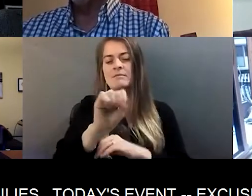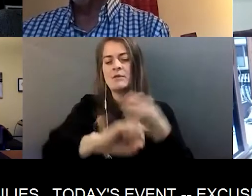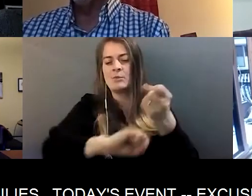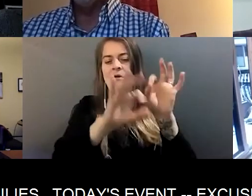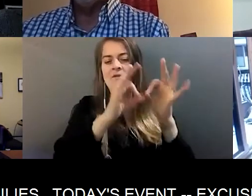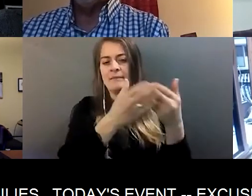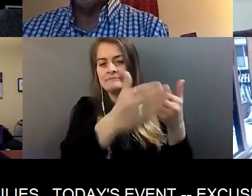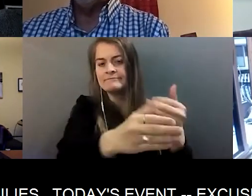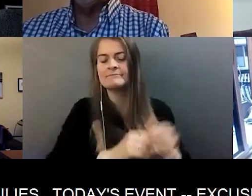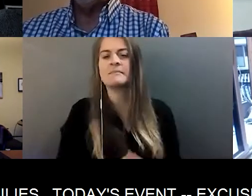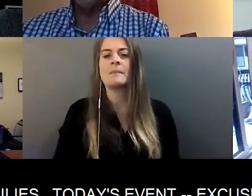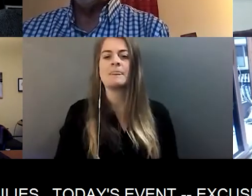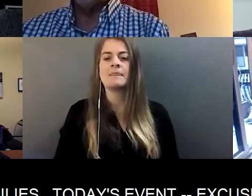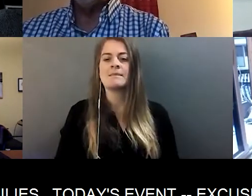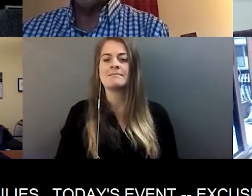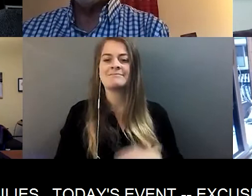Today's event,